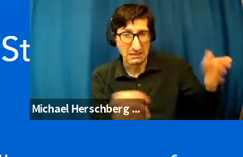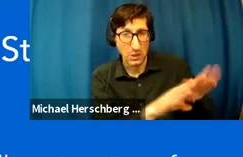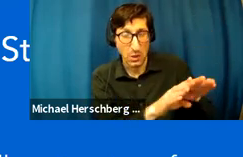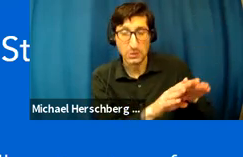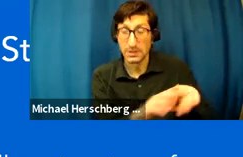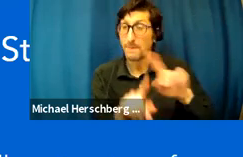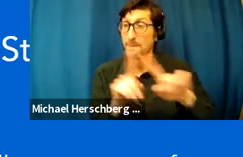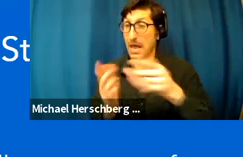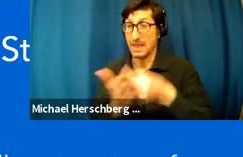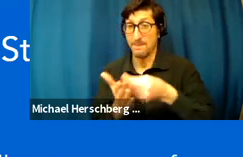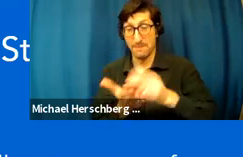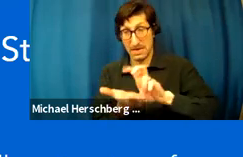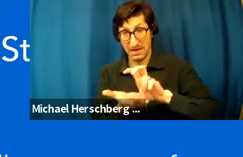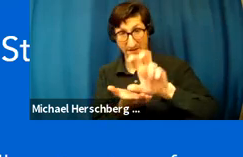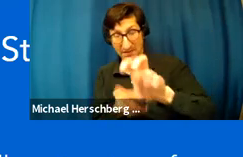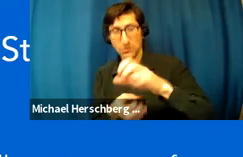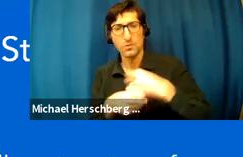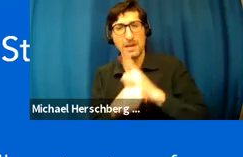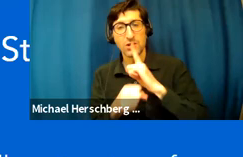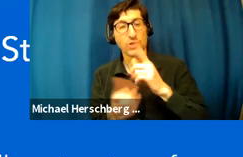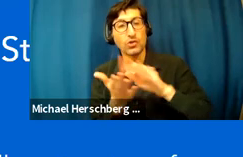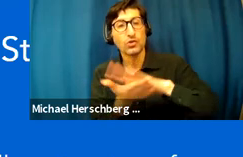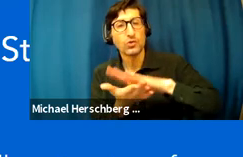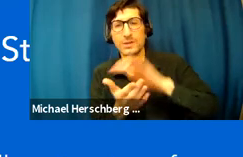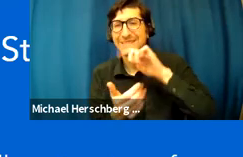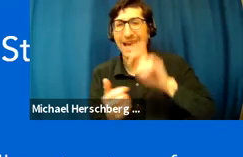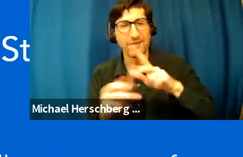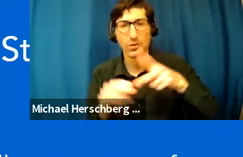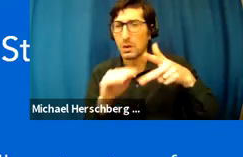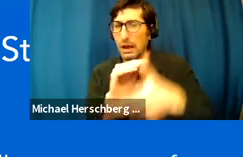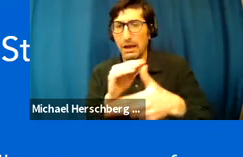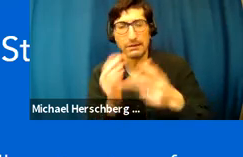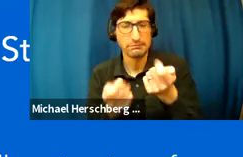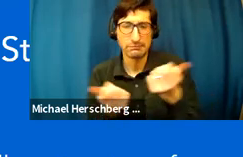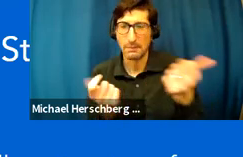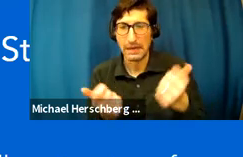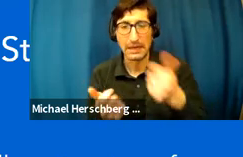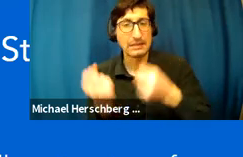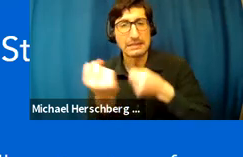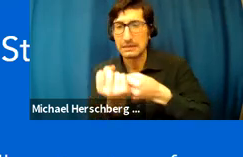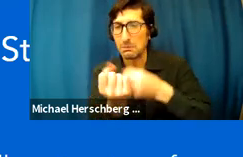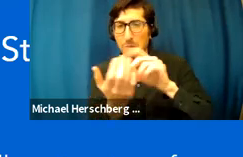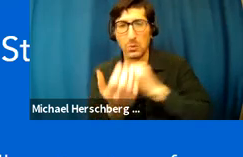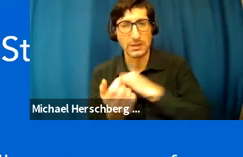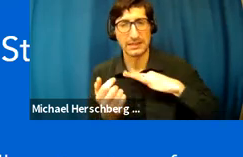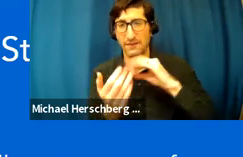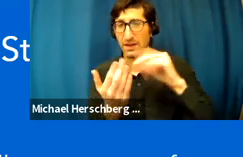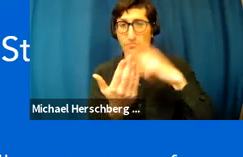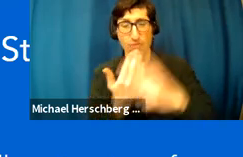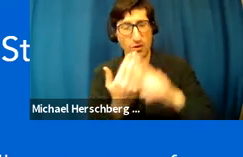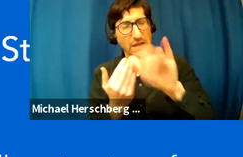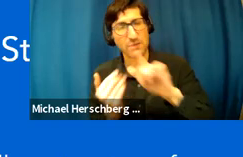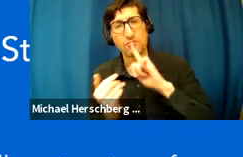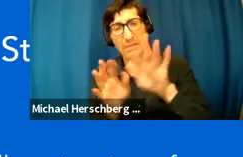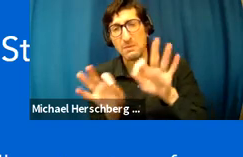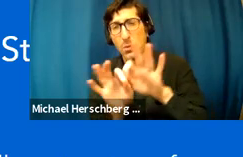gone to ensuring that schools don't have to cut the support staff and programs that are so essential to the educational experience